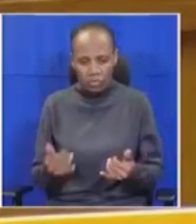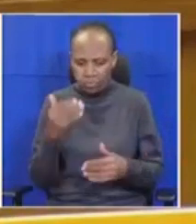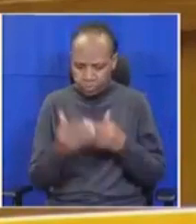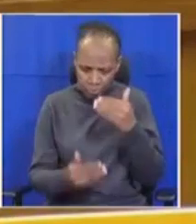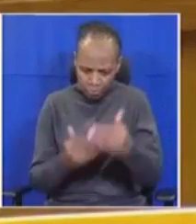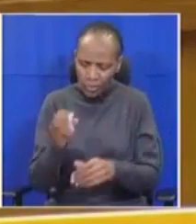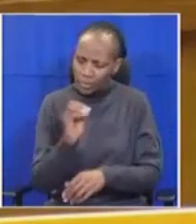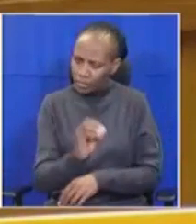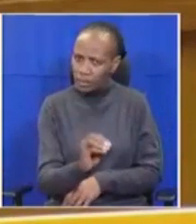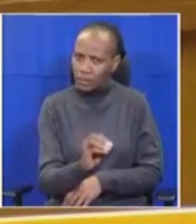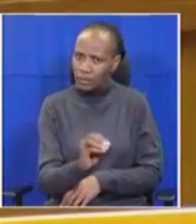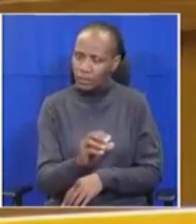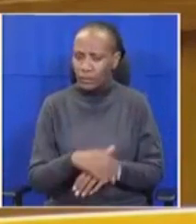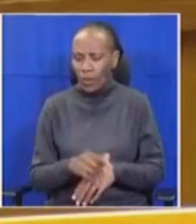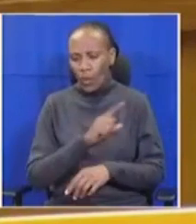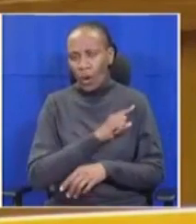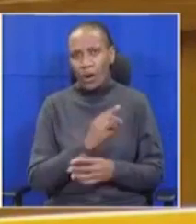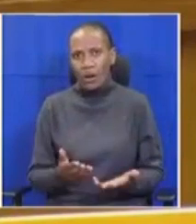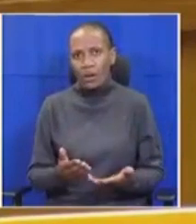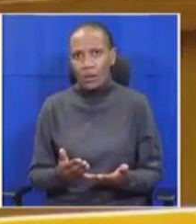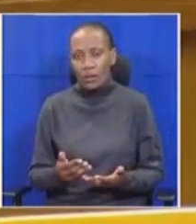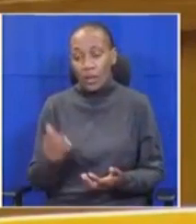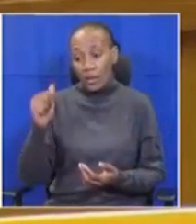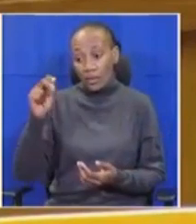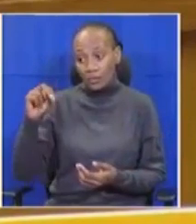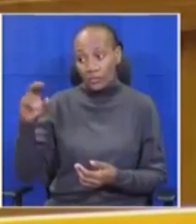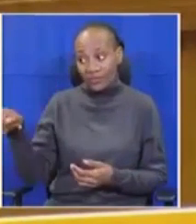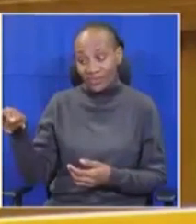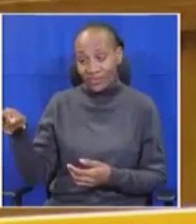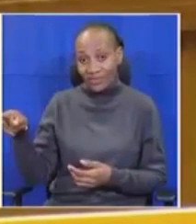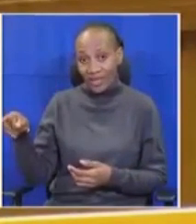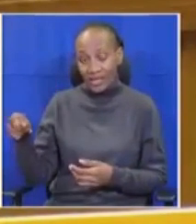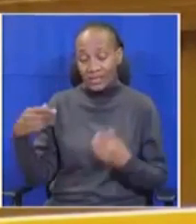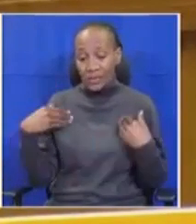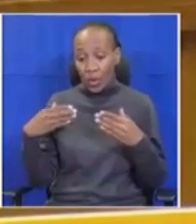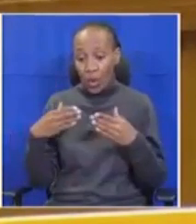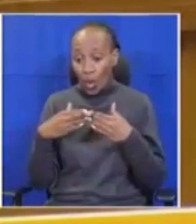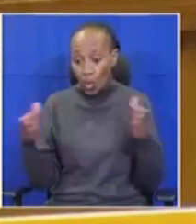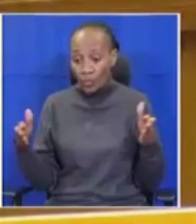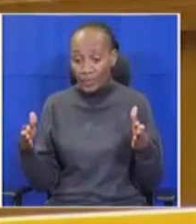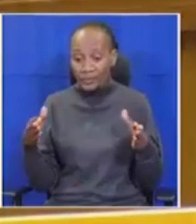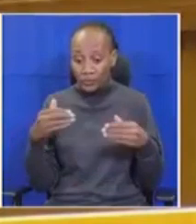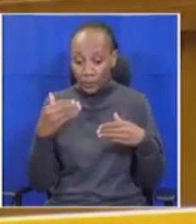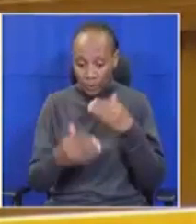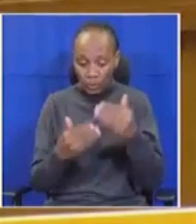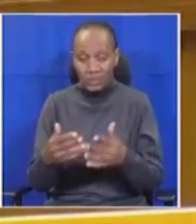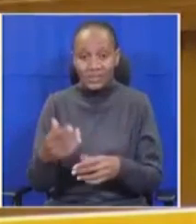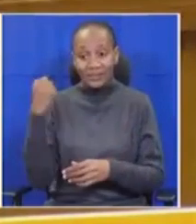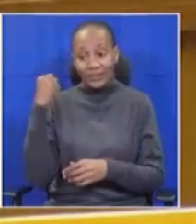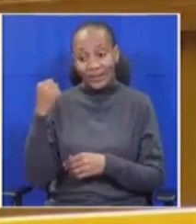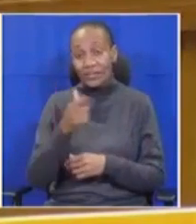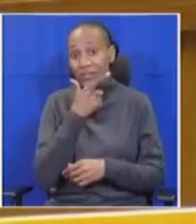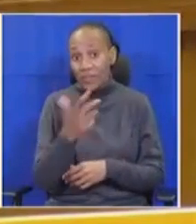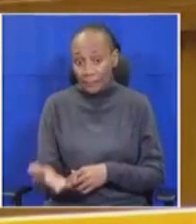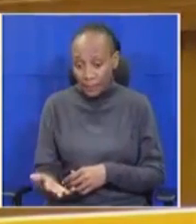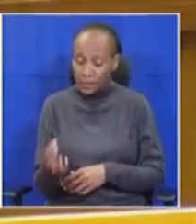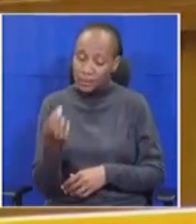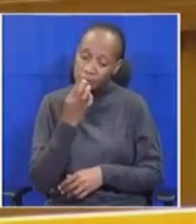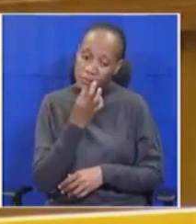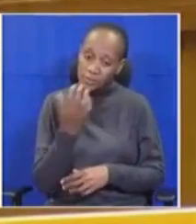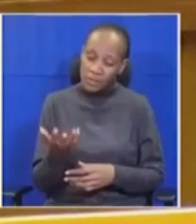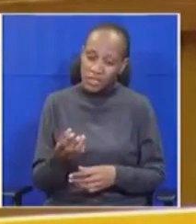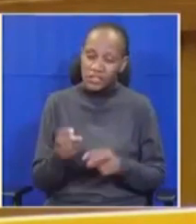the resolution of the governing party in December, when it resolved that we need to address this